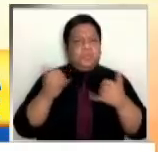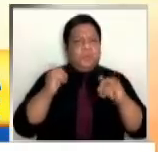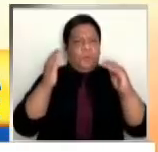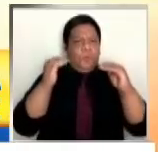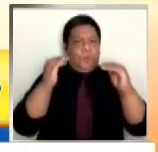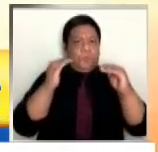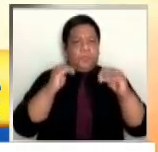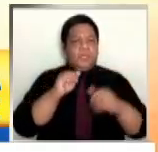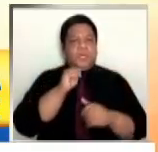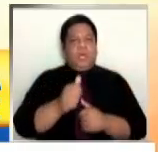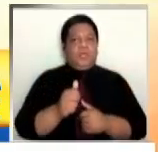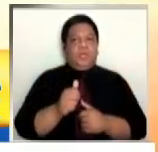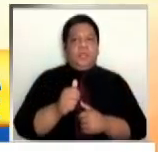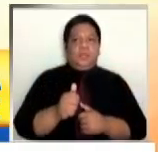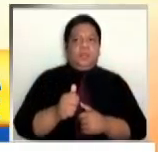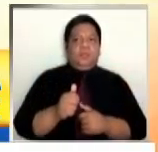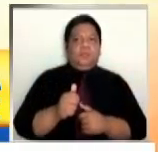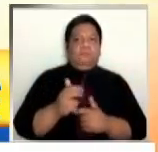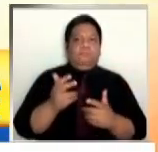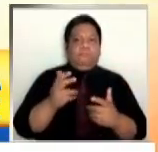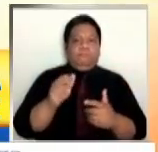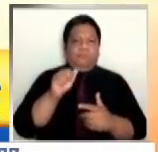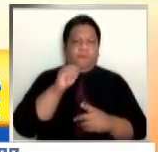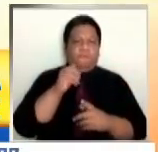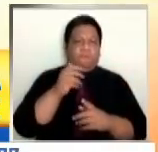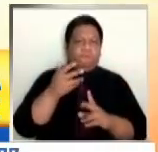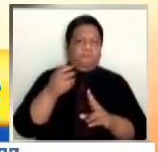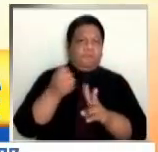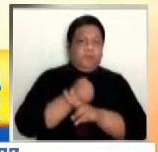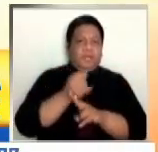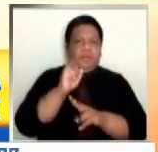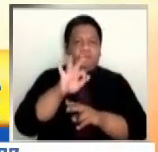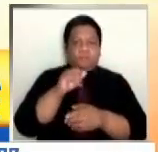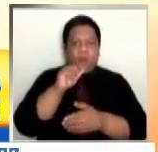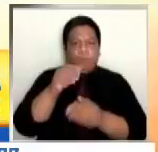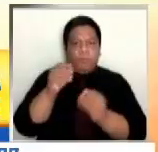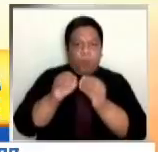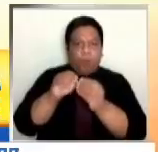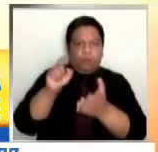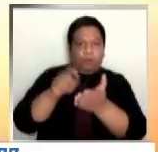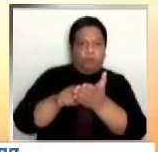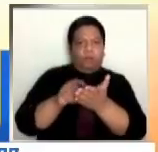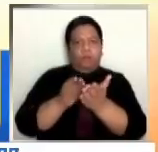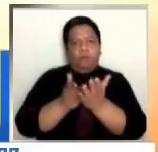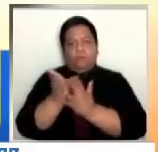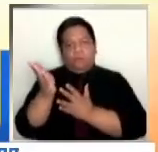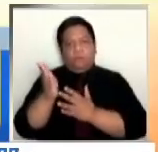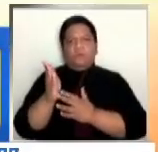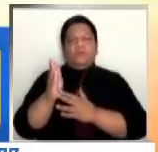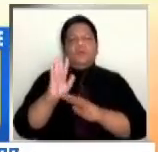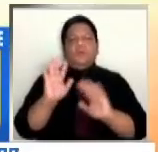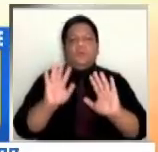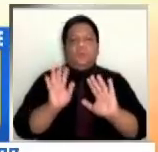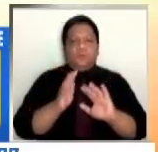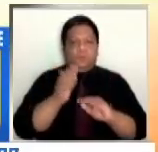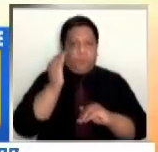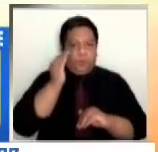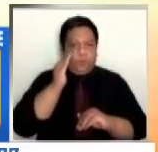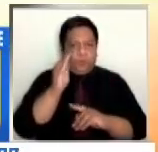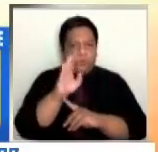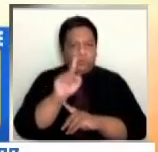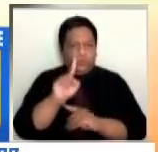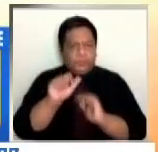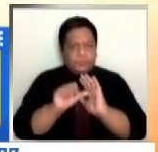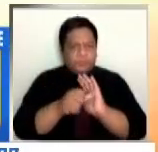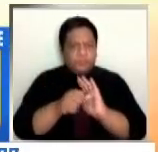tayong mabibiktima if we don't click any further. Mm-hmm. What we need to do is take note of the URL or the link of the post or the